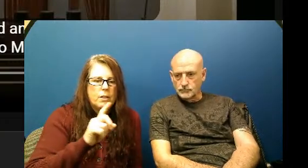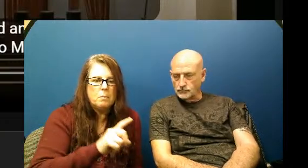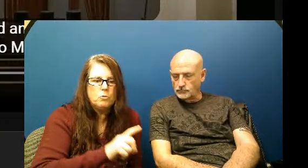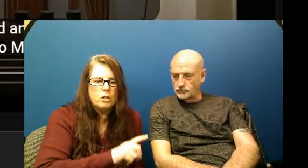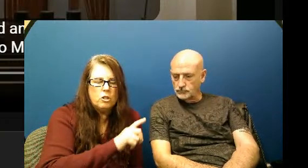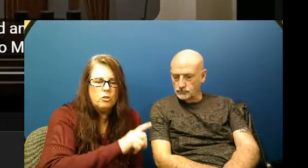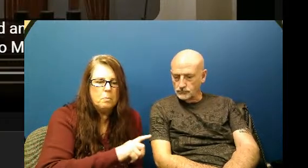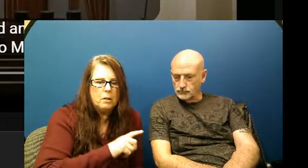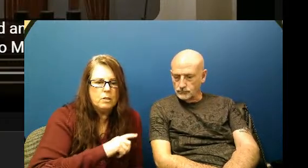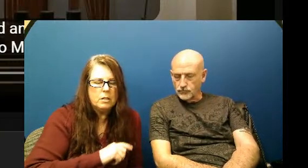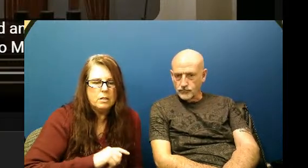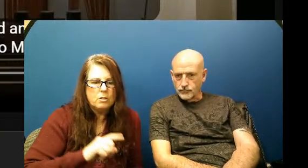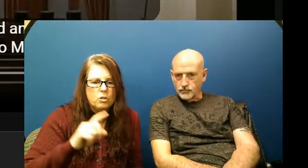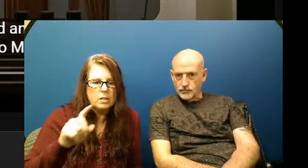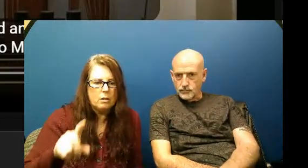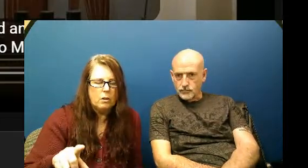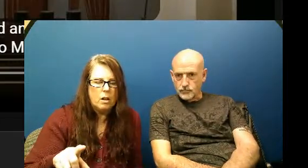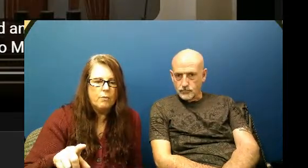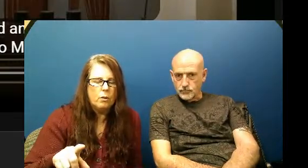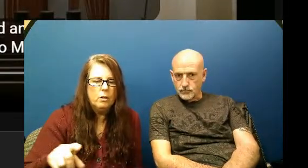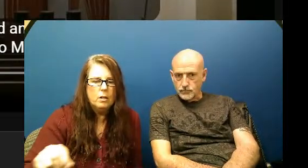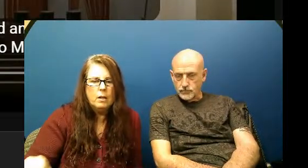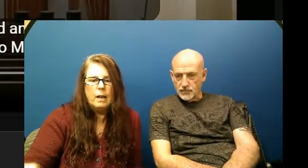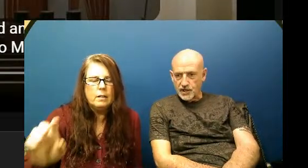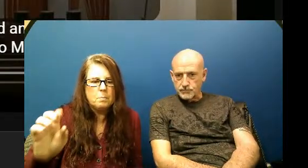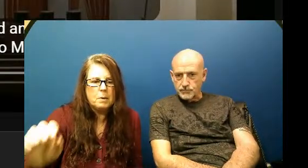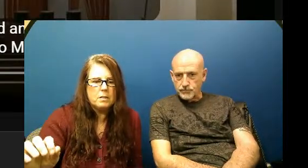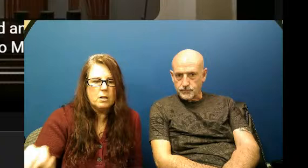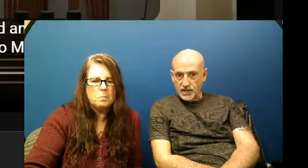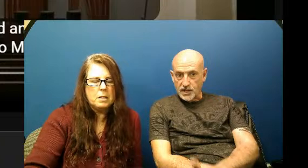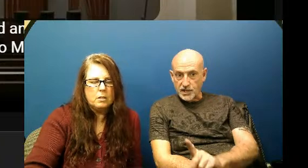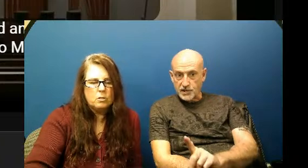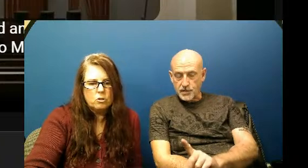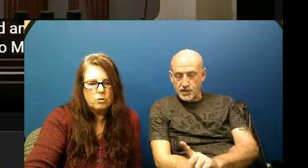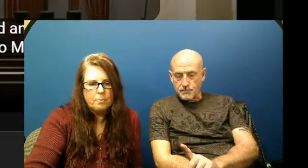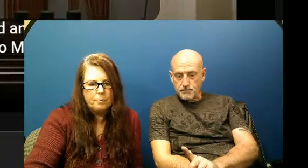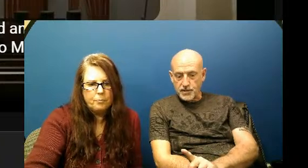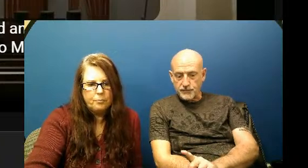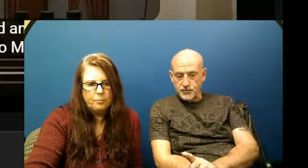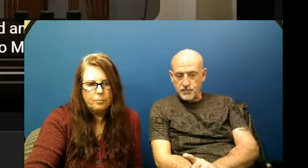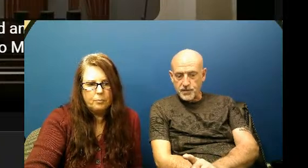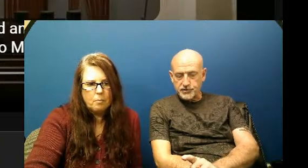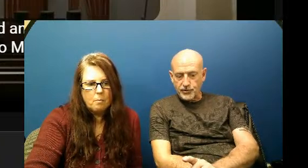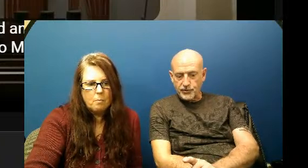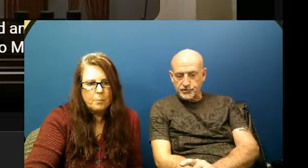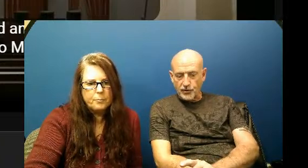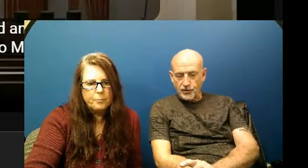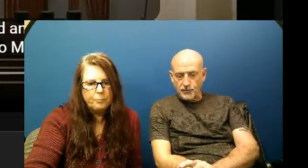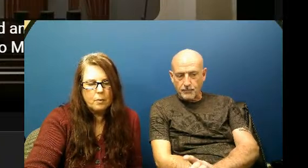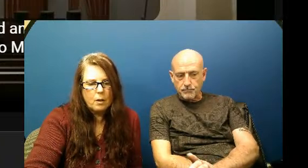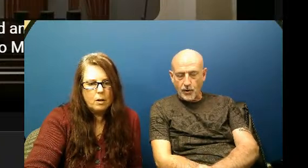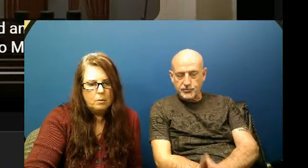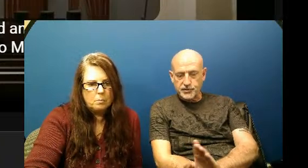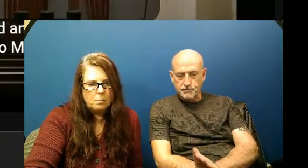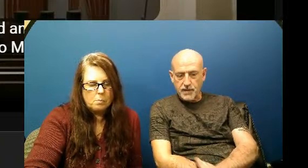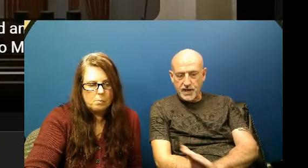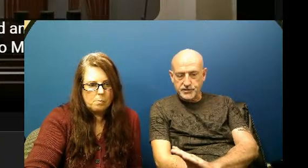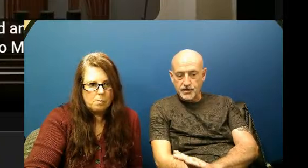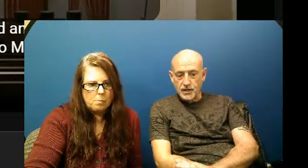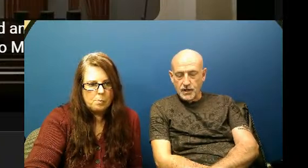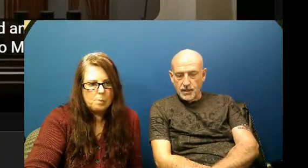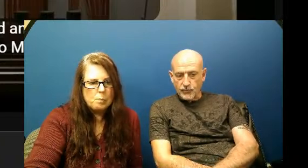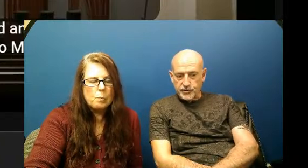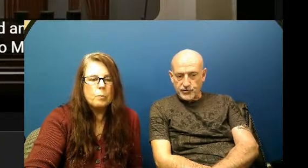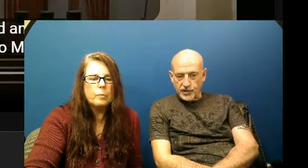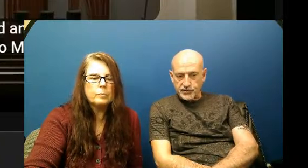based on them judging your parenting decisions that are lawful, and it's based on speech. And in a few minutes, they're going to talk about